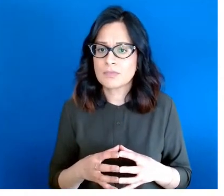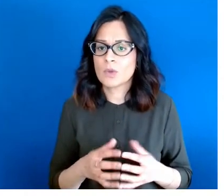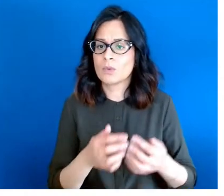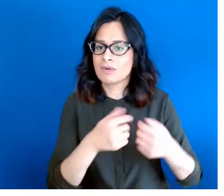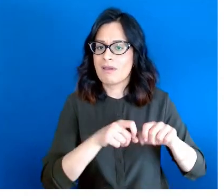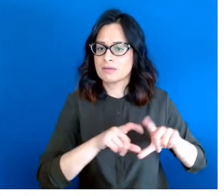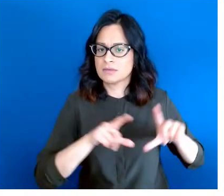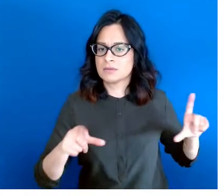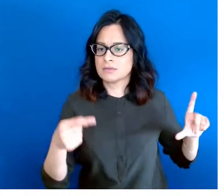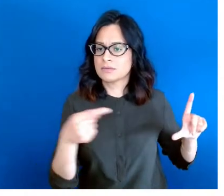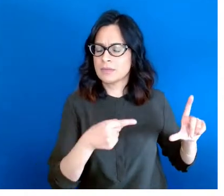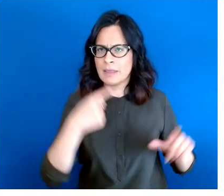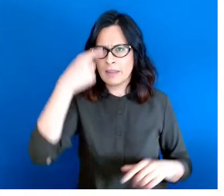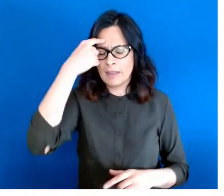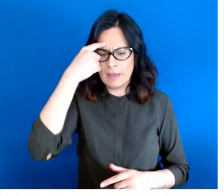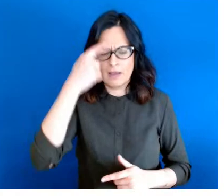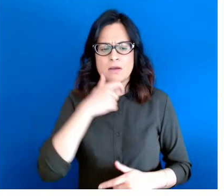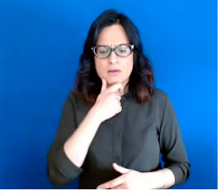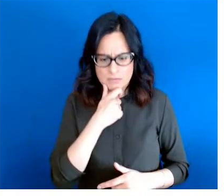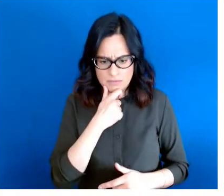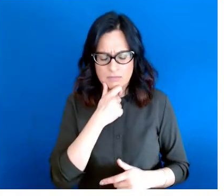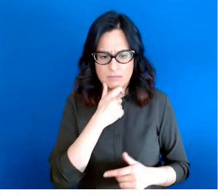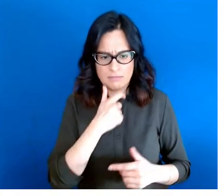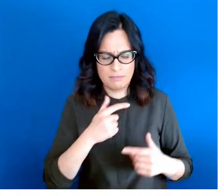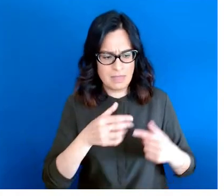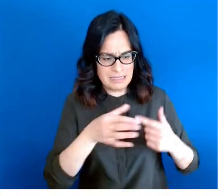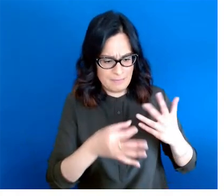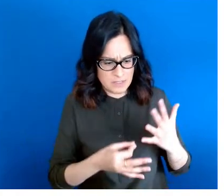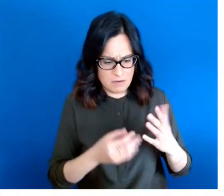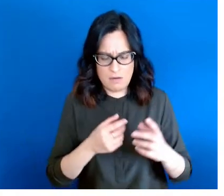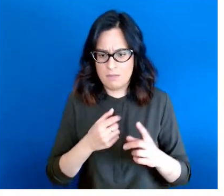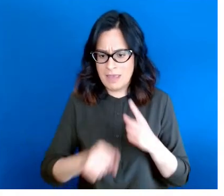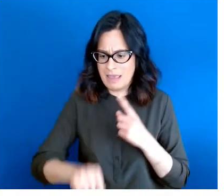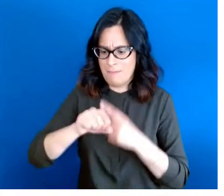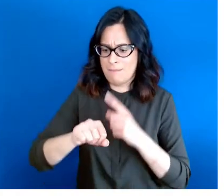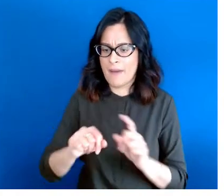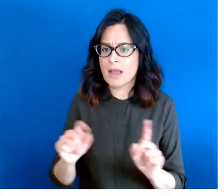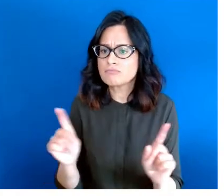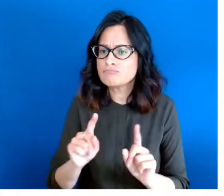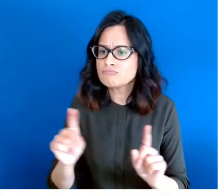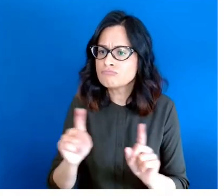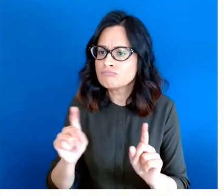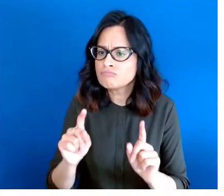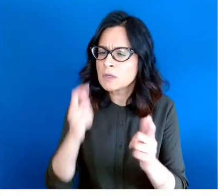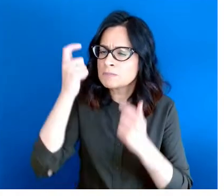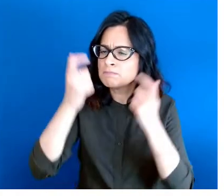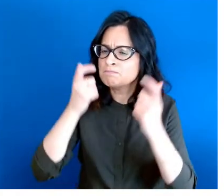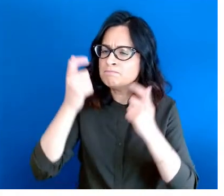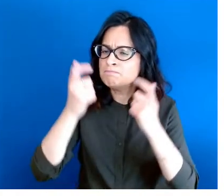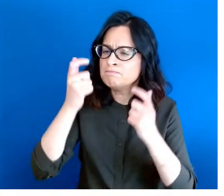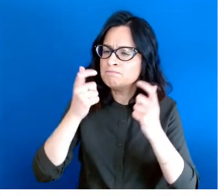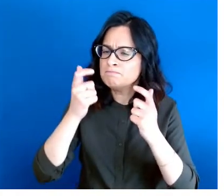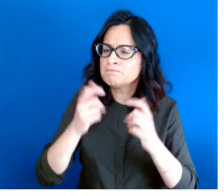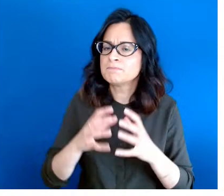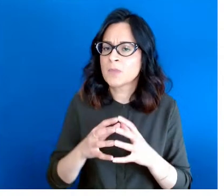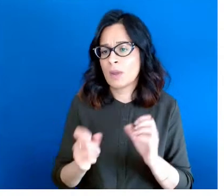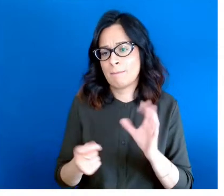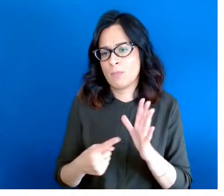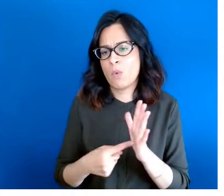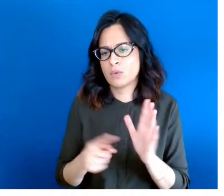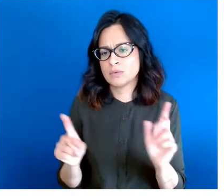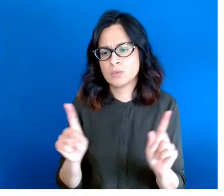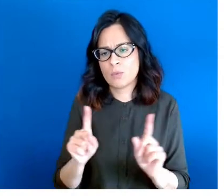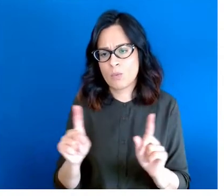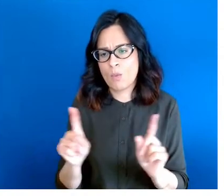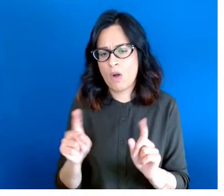So let's think about the impact of allergic rhinitis on people. So first of all, I think it's important to appreciate it's a very